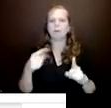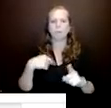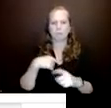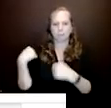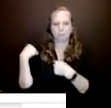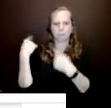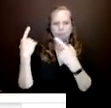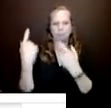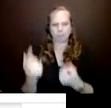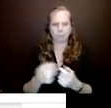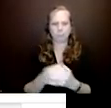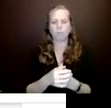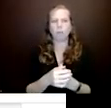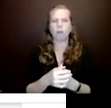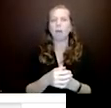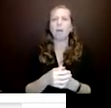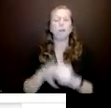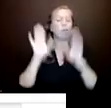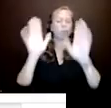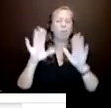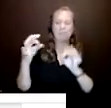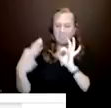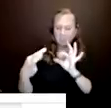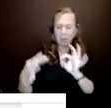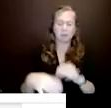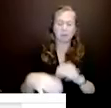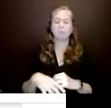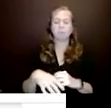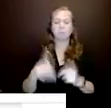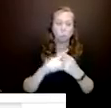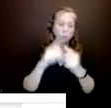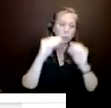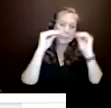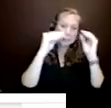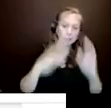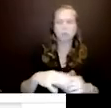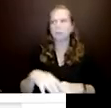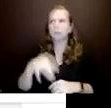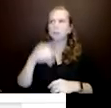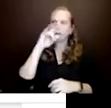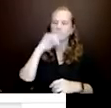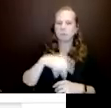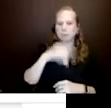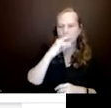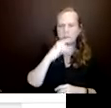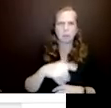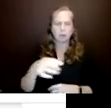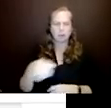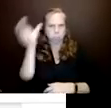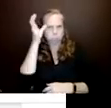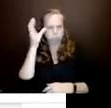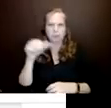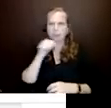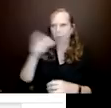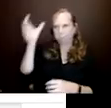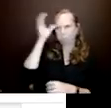Dreambox as well gives great feedback back to the teacher on the concepts that kids are mastering or not mastering. So when I,